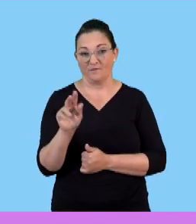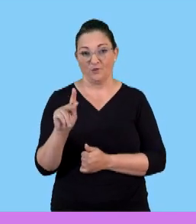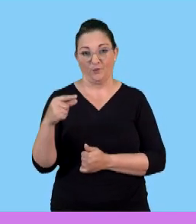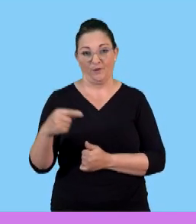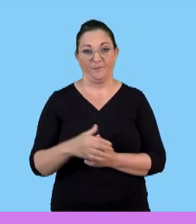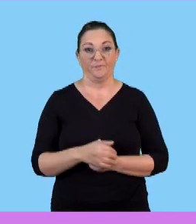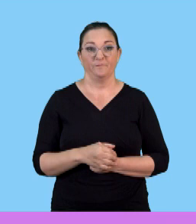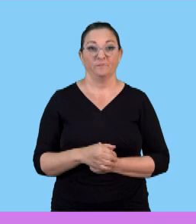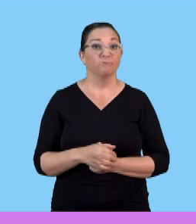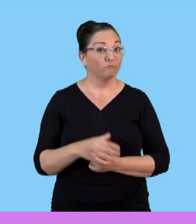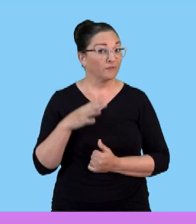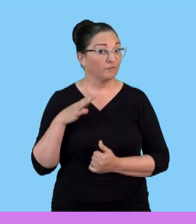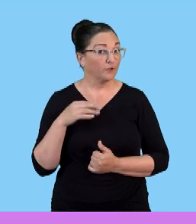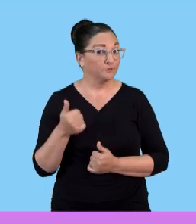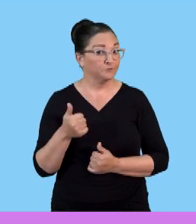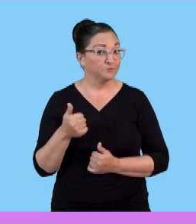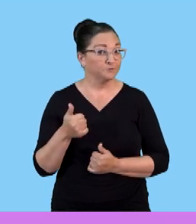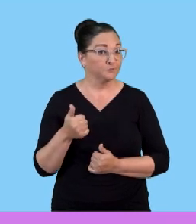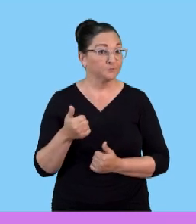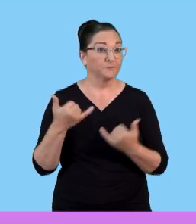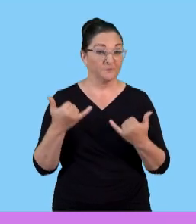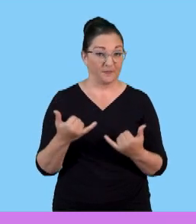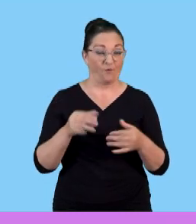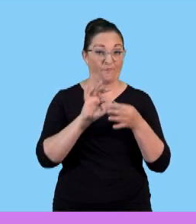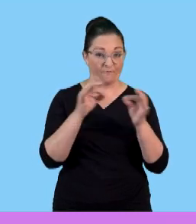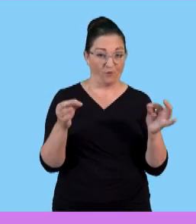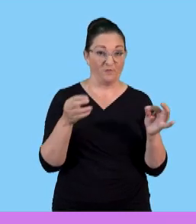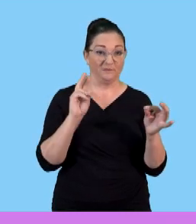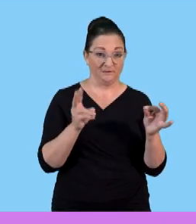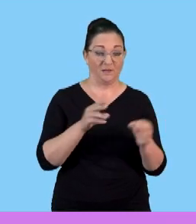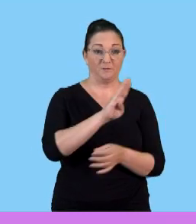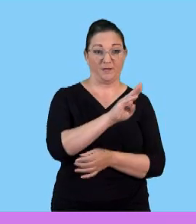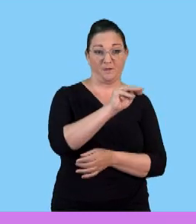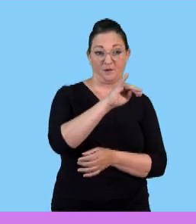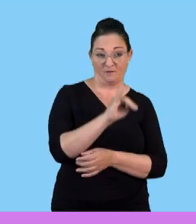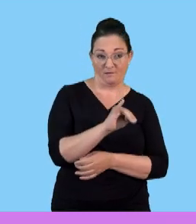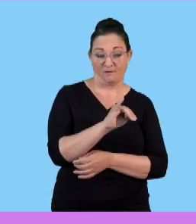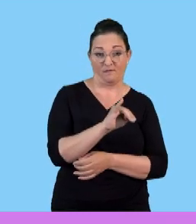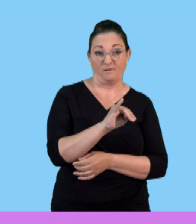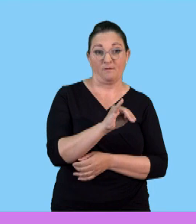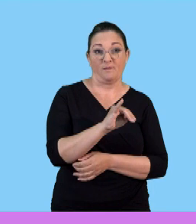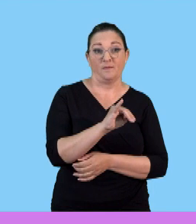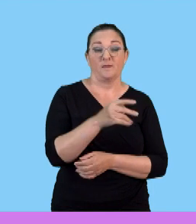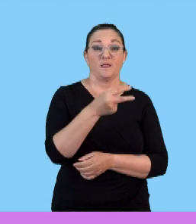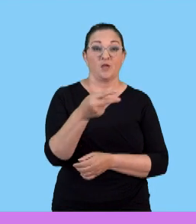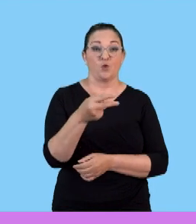71.5 kilograms. Guys, are we fine? Again, I'll start with my formula. BMI